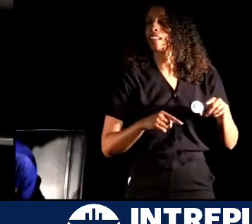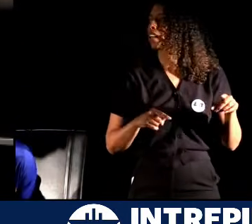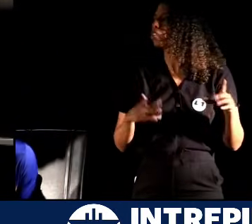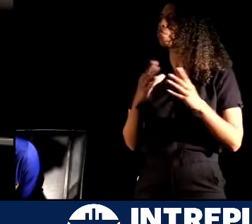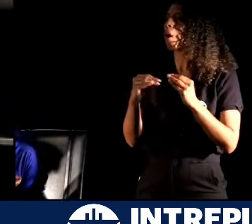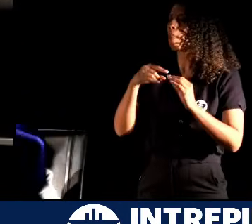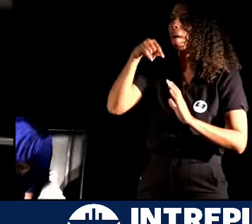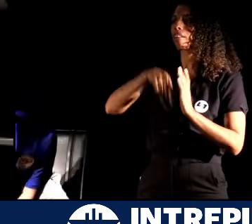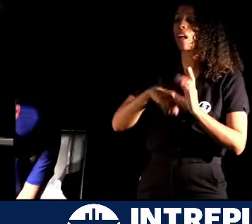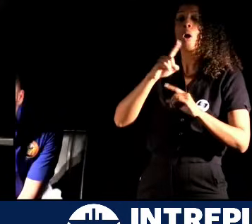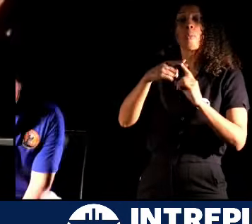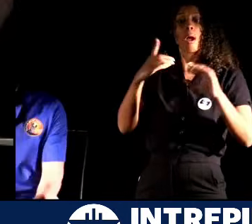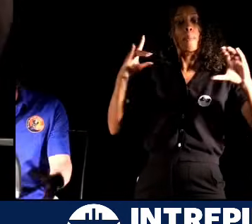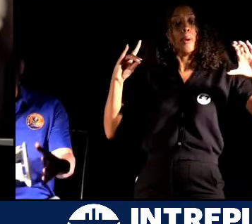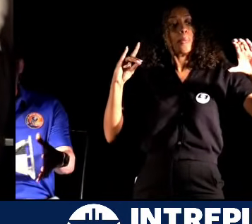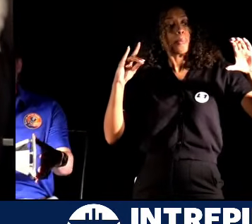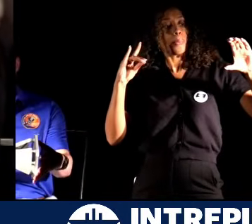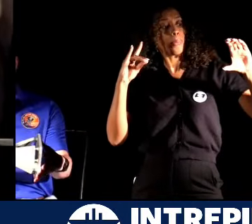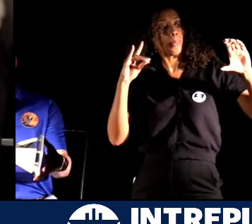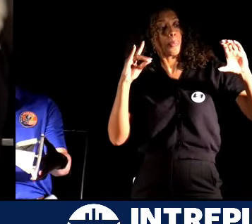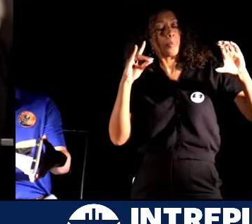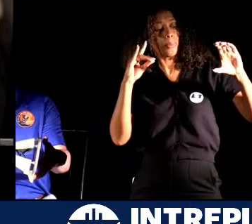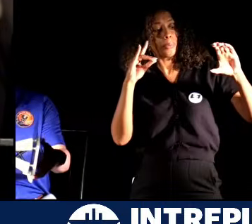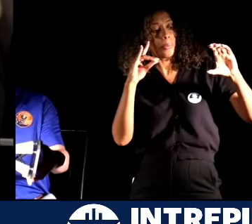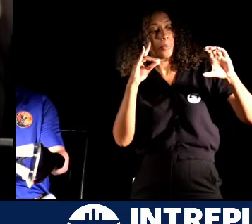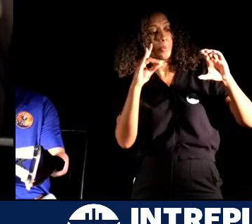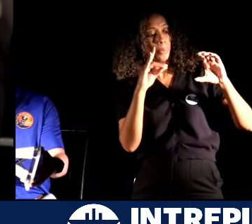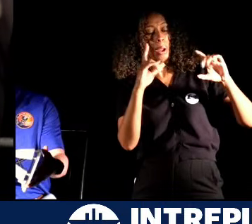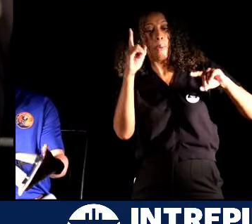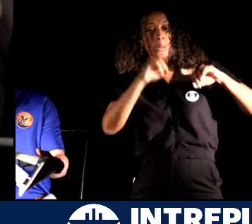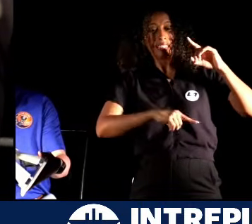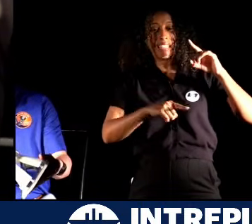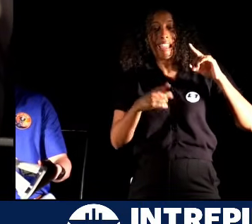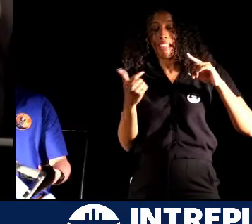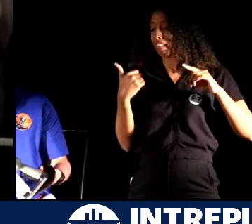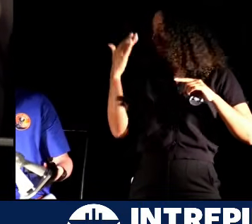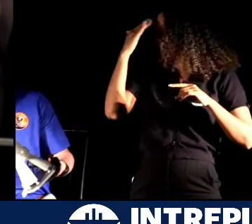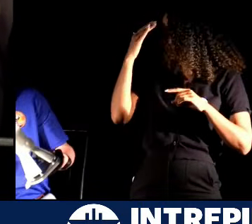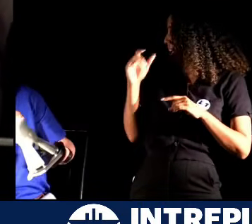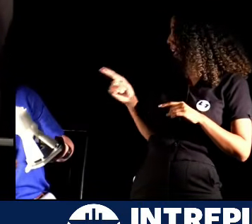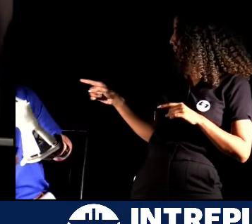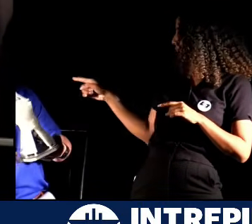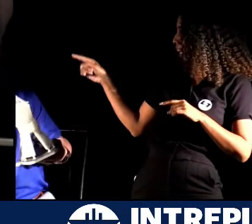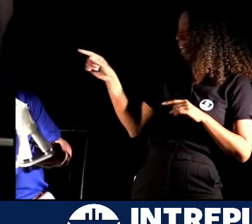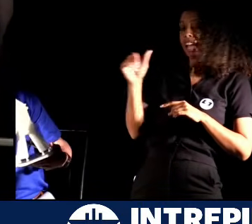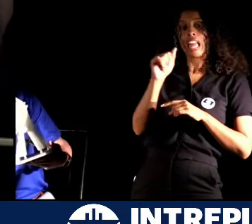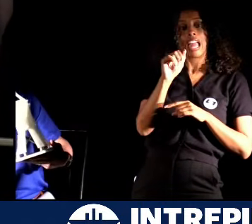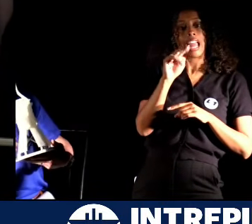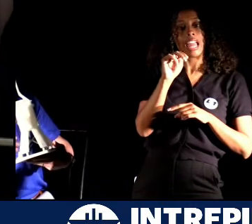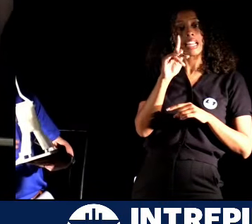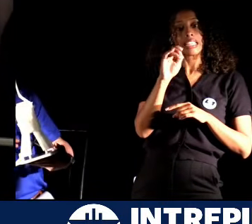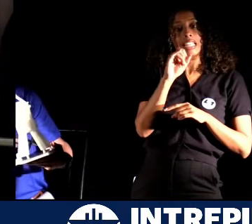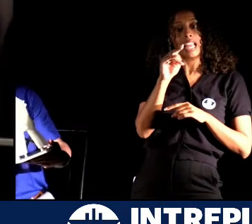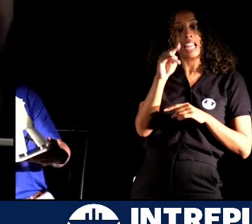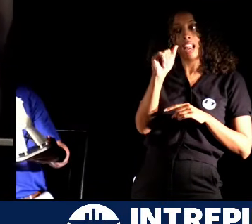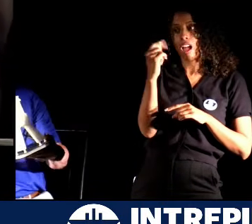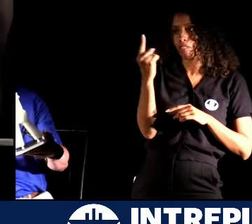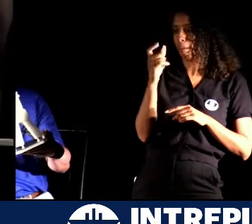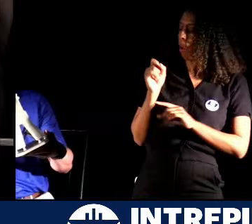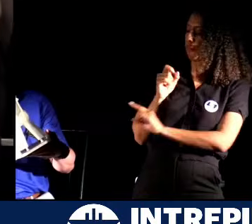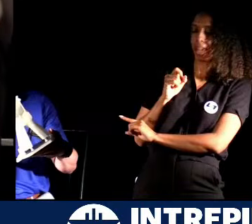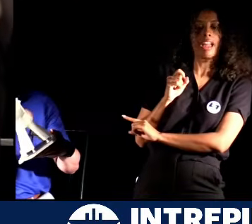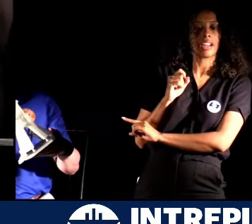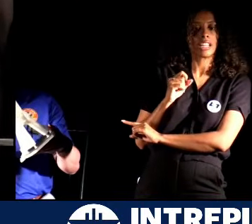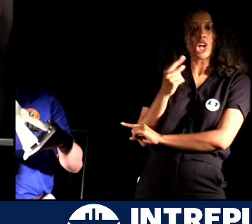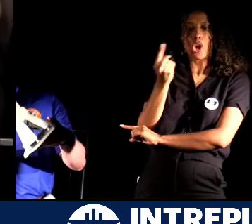we're close to the sun, because we can't off-point, our antenna is only pointed, where are we? Here we are. There we go. It's